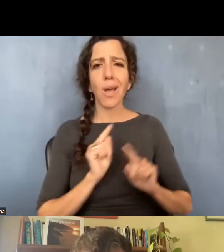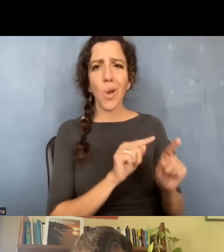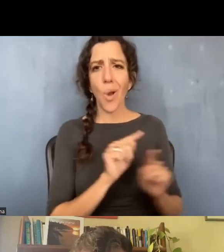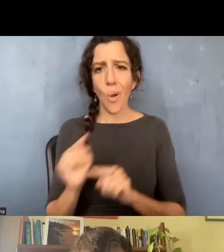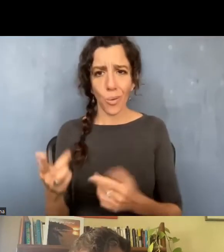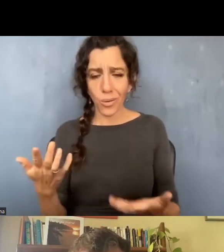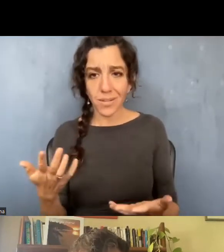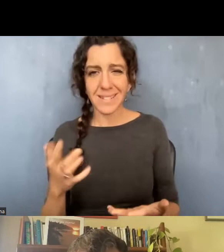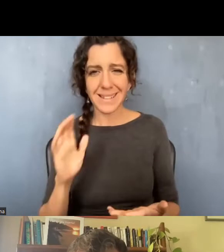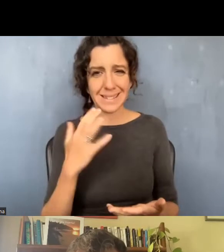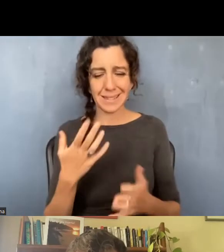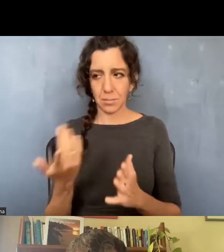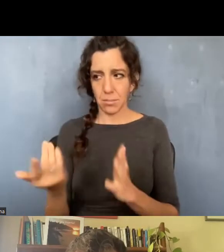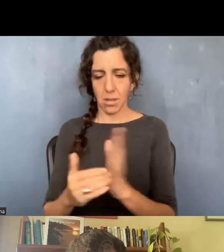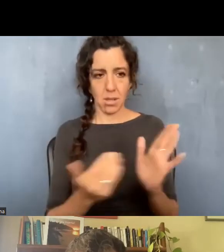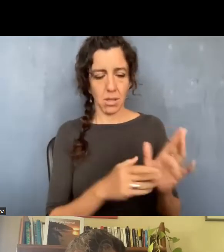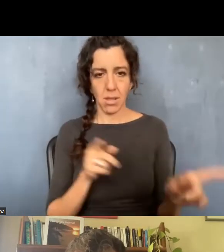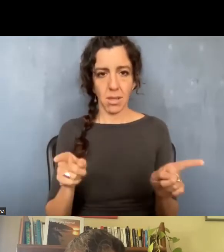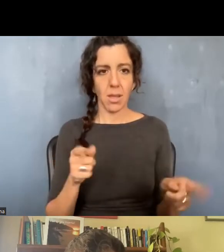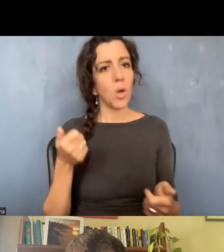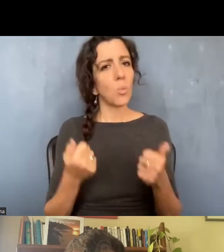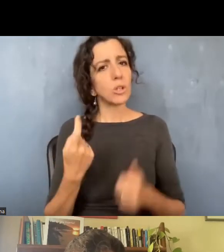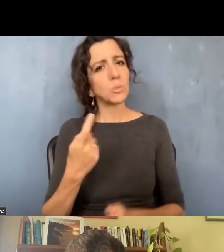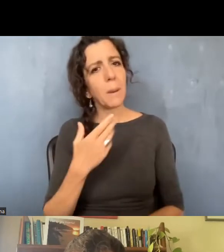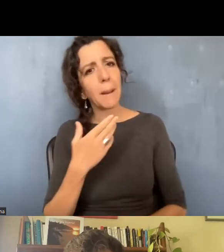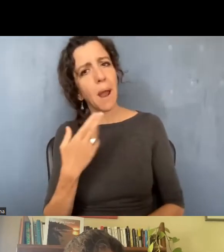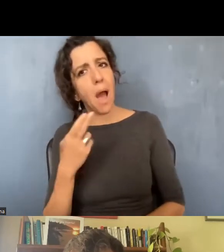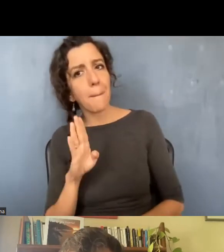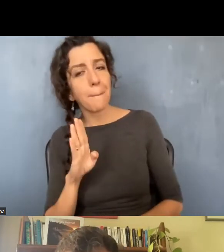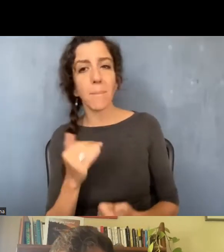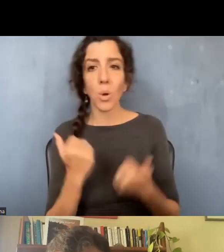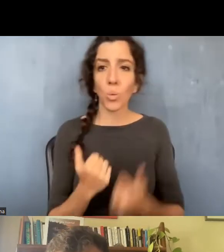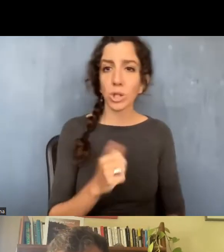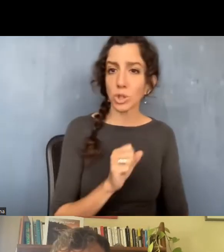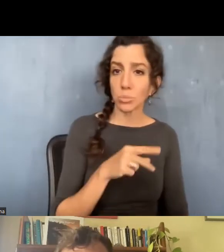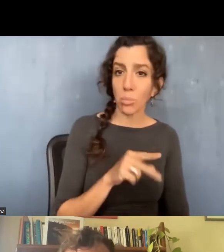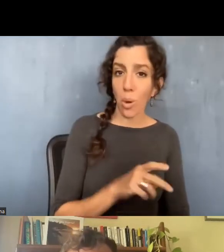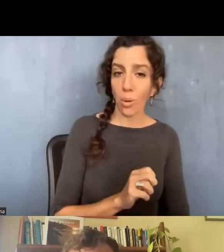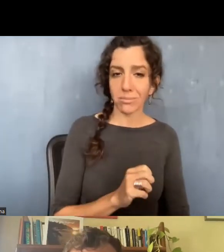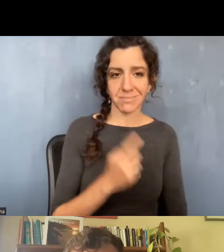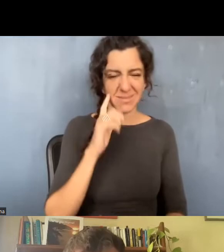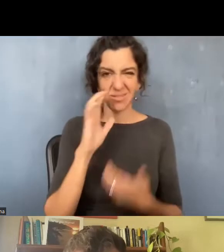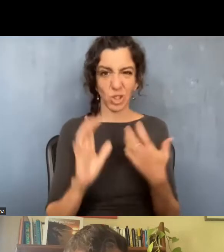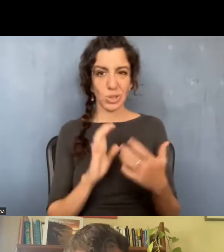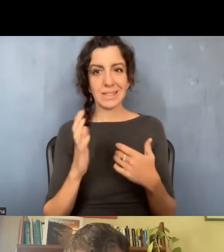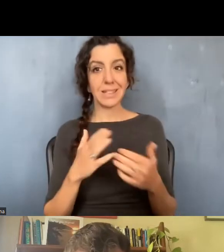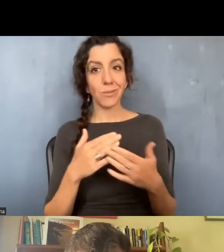duplicative. Which one is the hub? Which one is the spoke? It seems confusing despite the